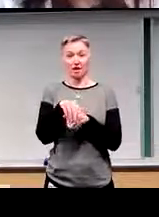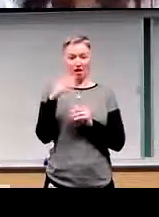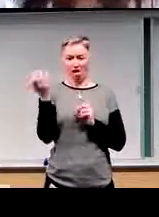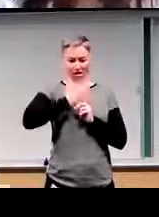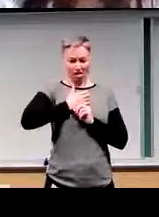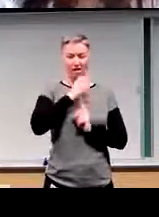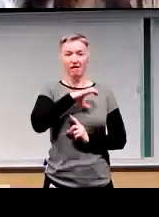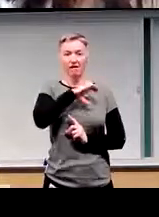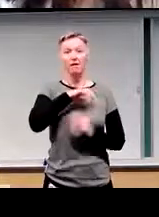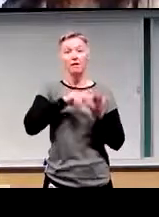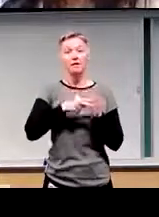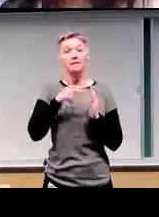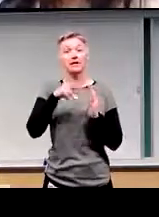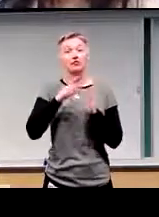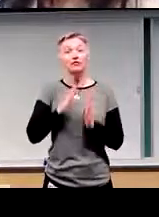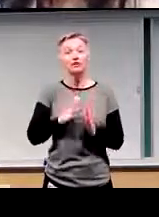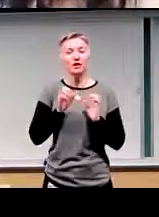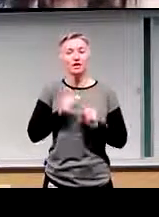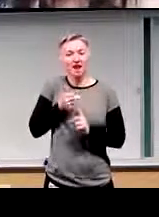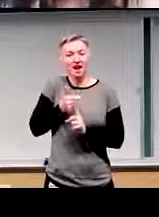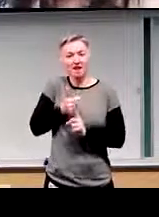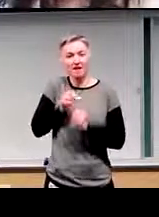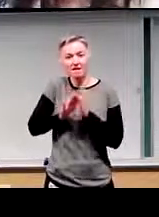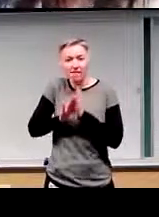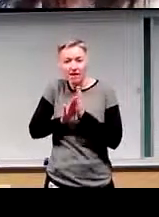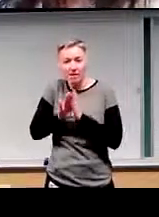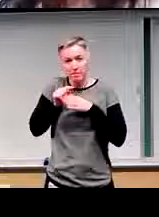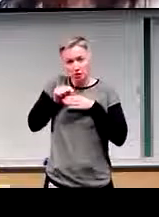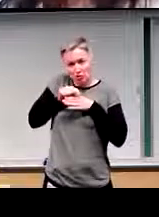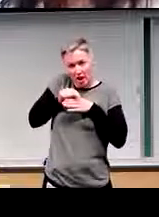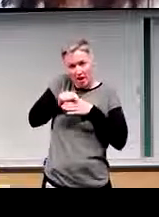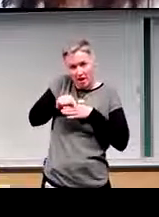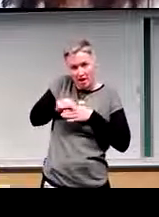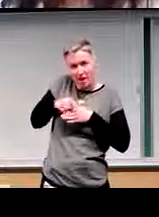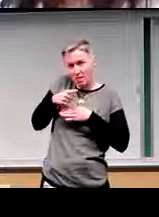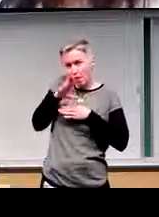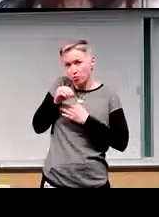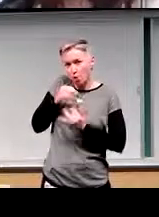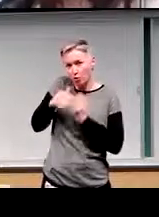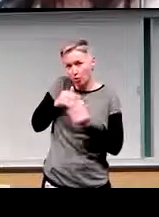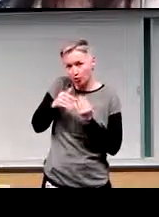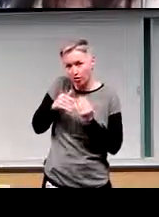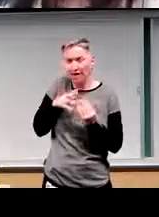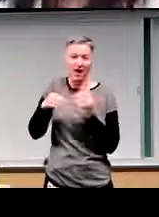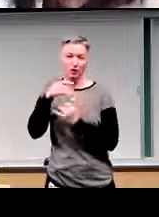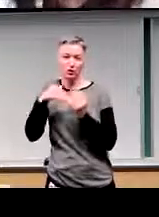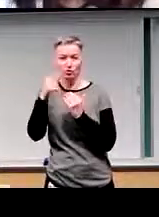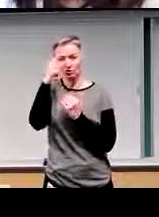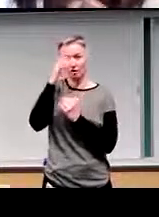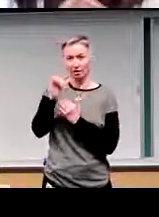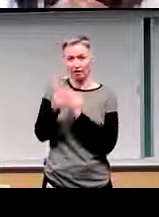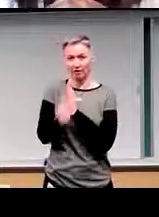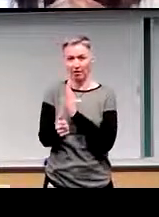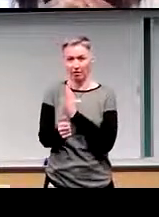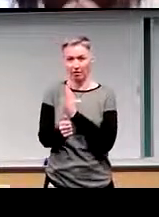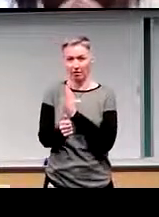to privately develop and train prosocial and social cognitive skills within